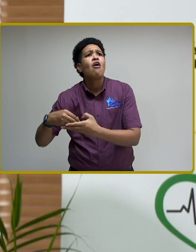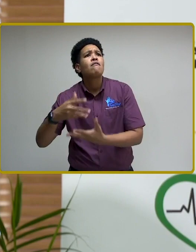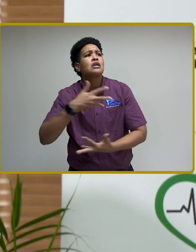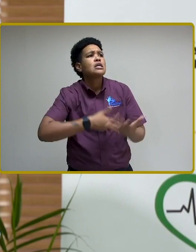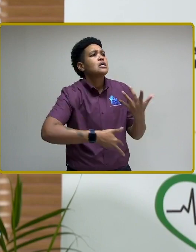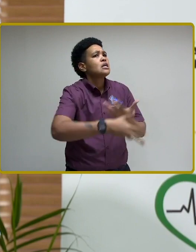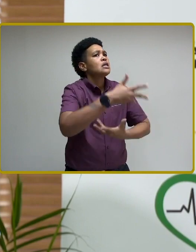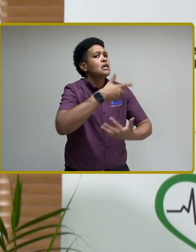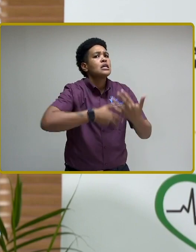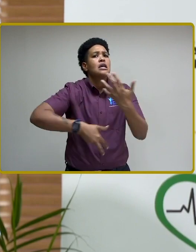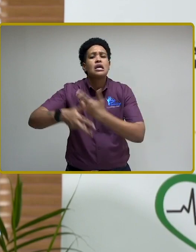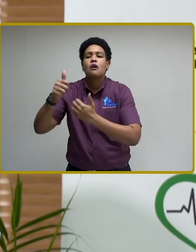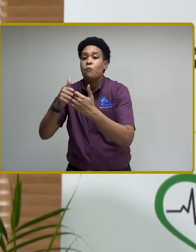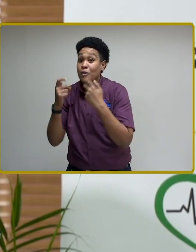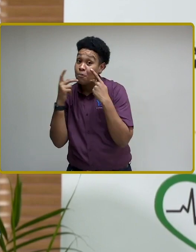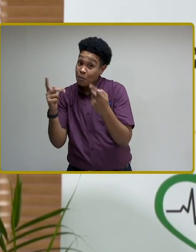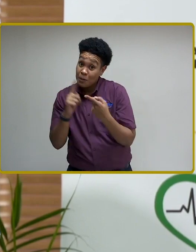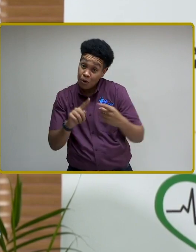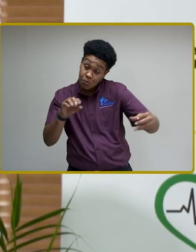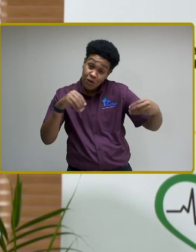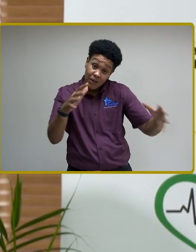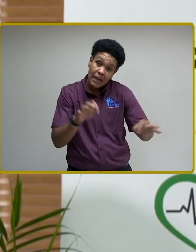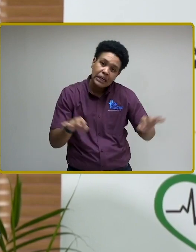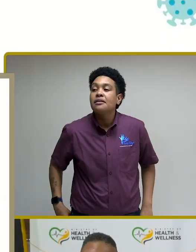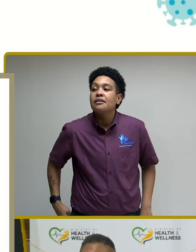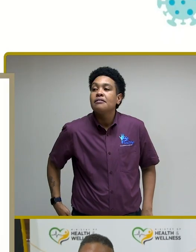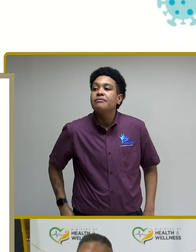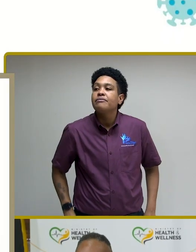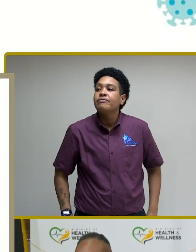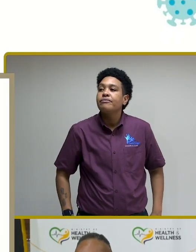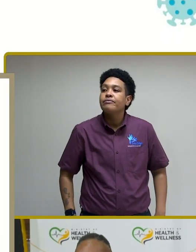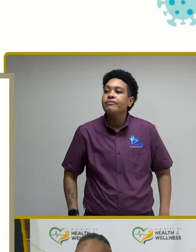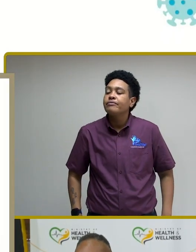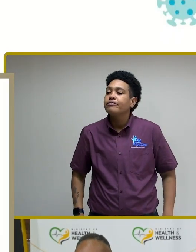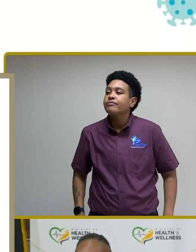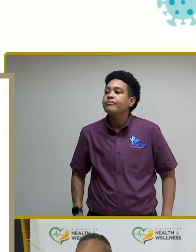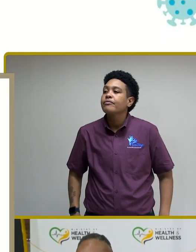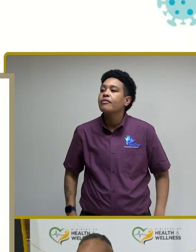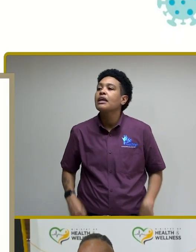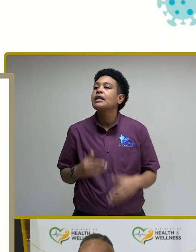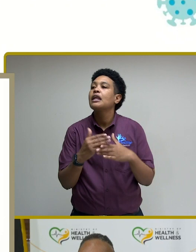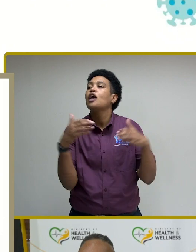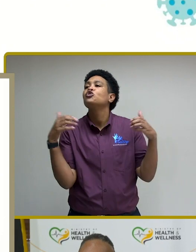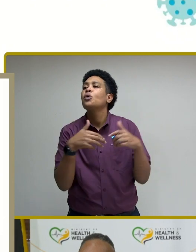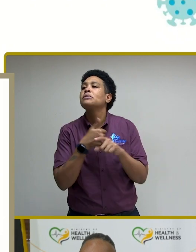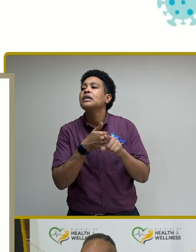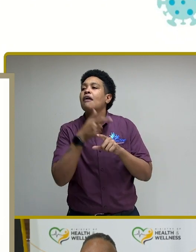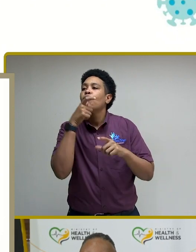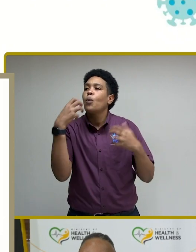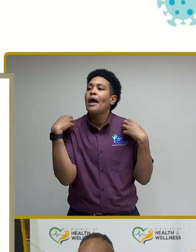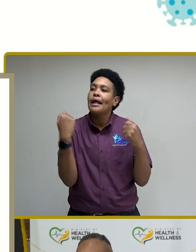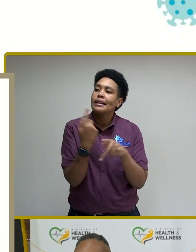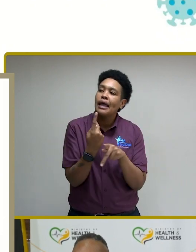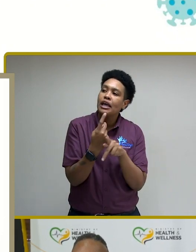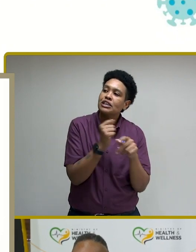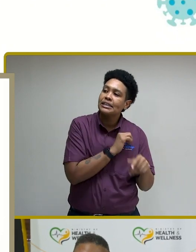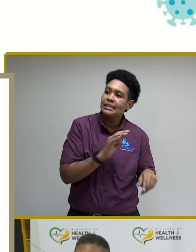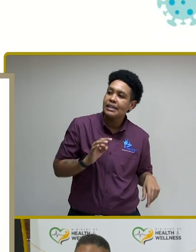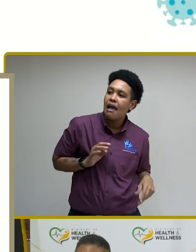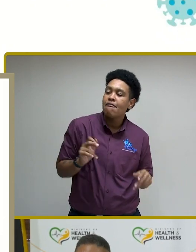interacting with the public and providing critical services. Permanent Secretary for the Health Ministry, Dunstan Bryan,